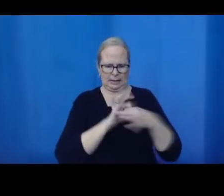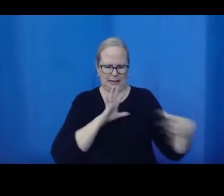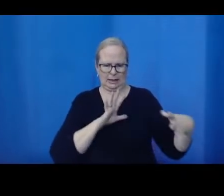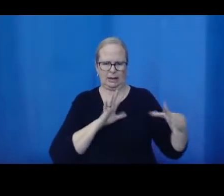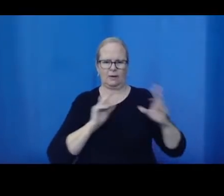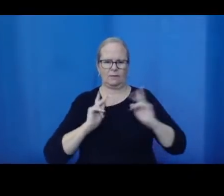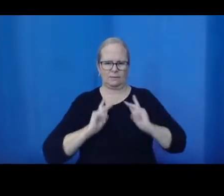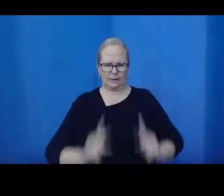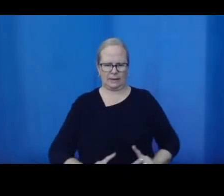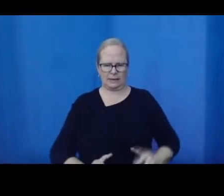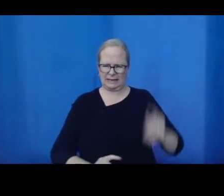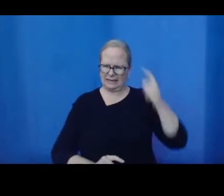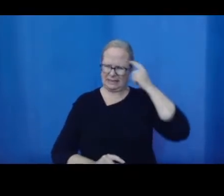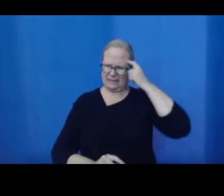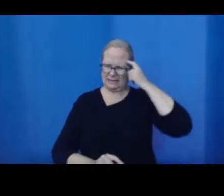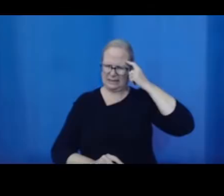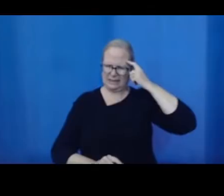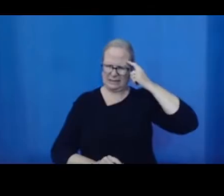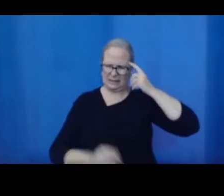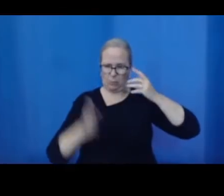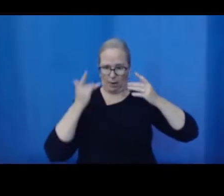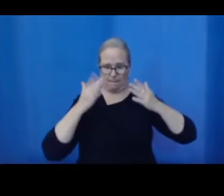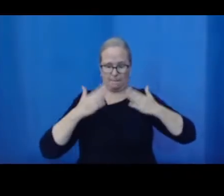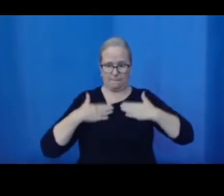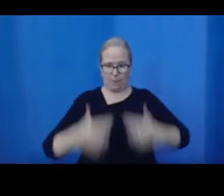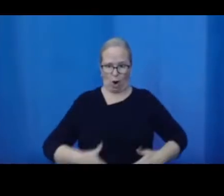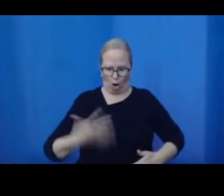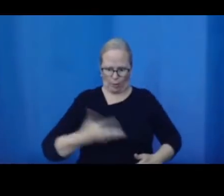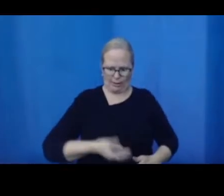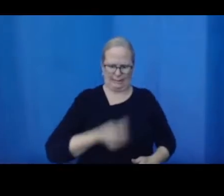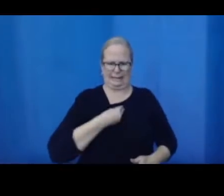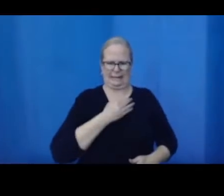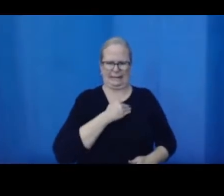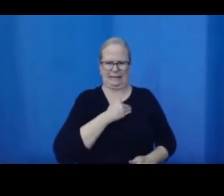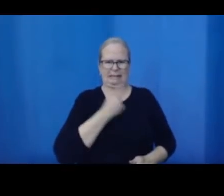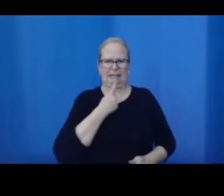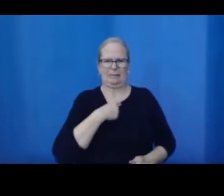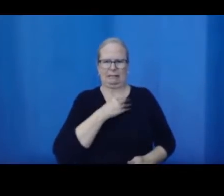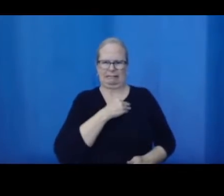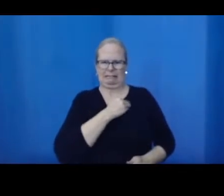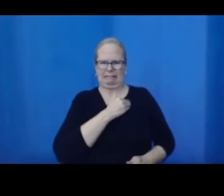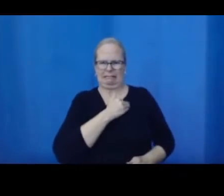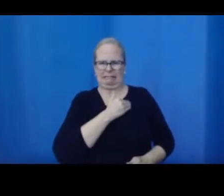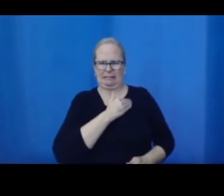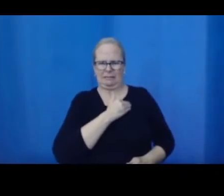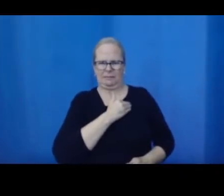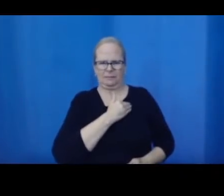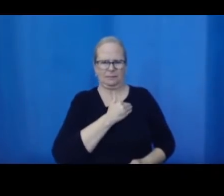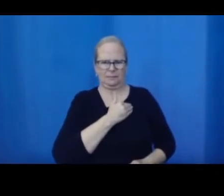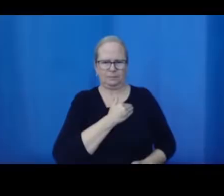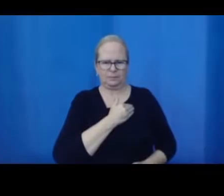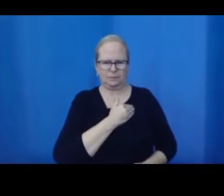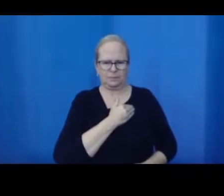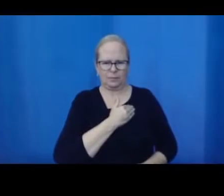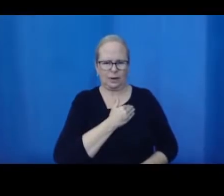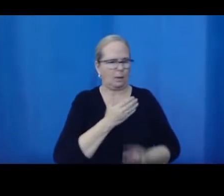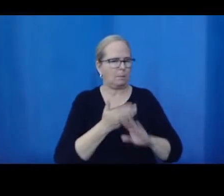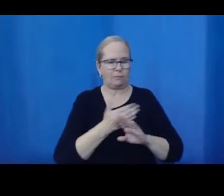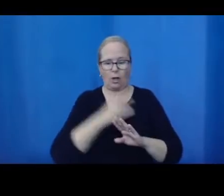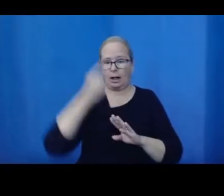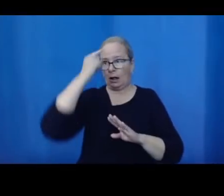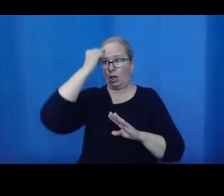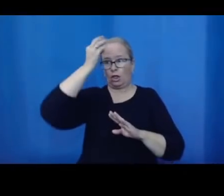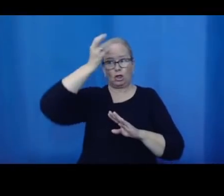that, our bodies will tell us way before our thinking brain will ever let us know that something's wrong. So trying to